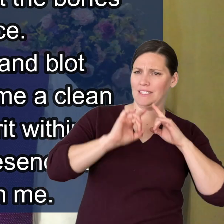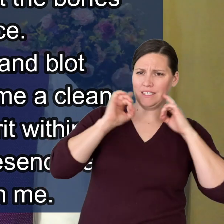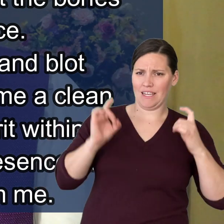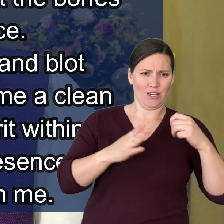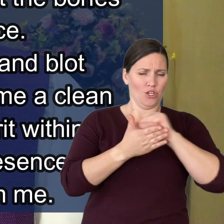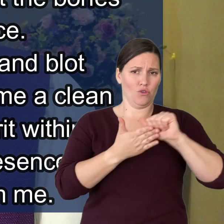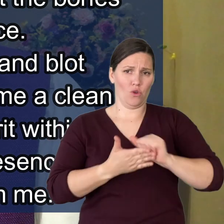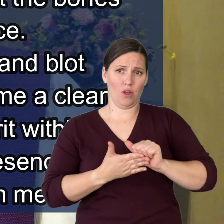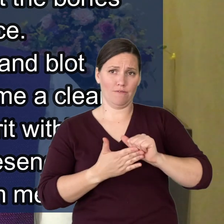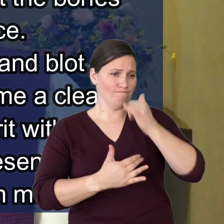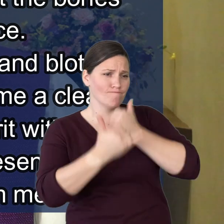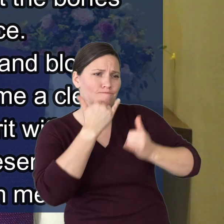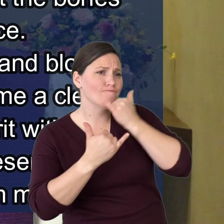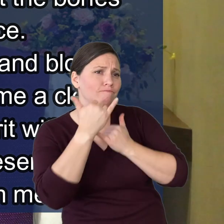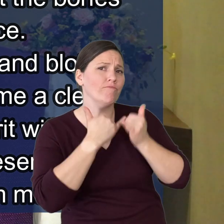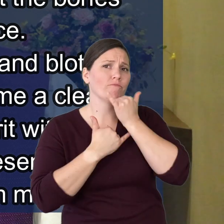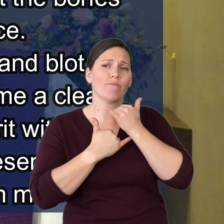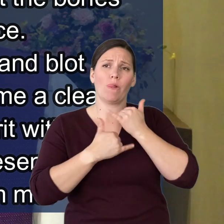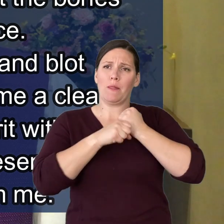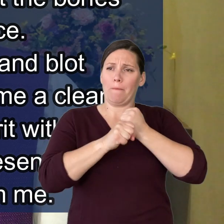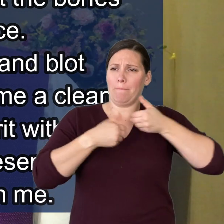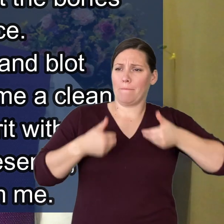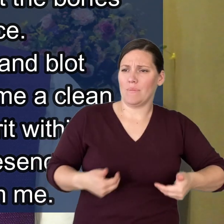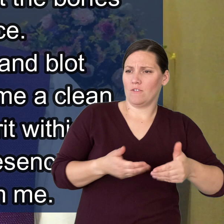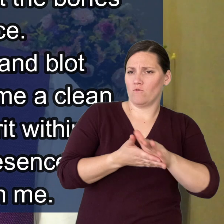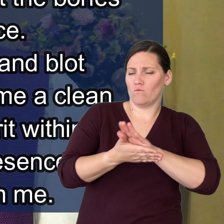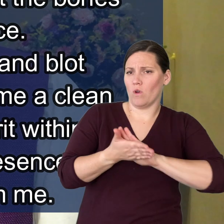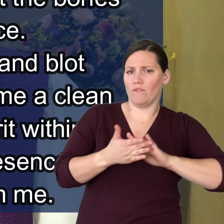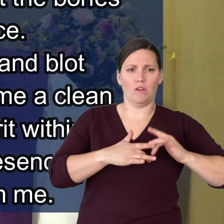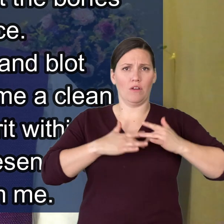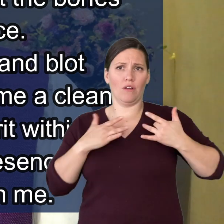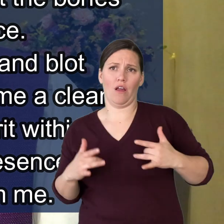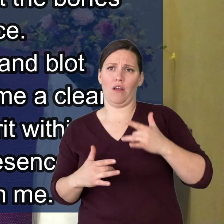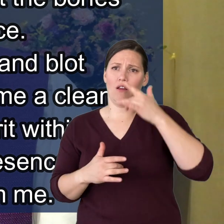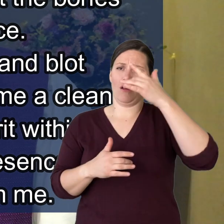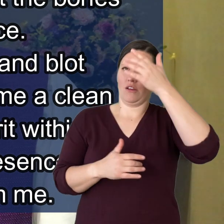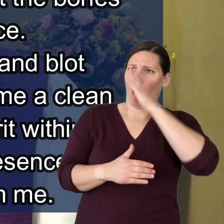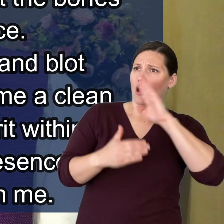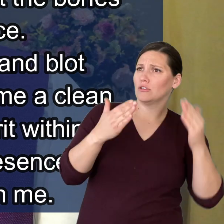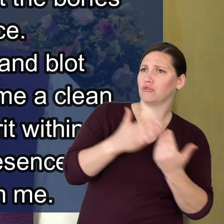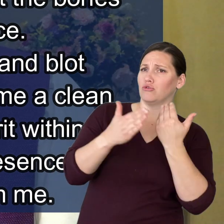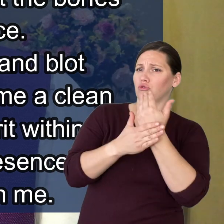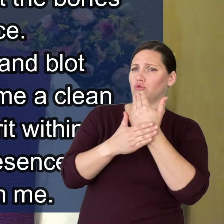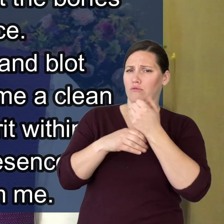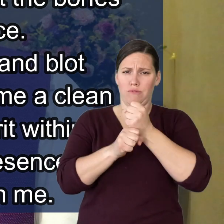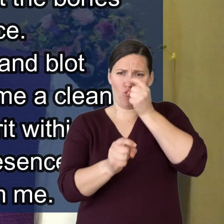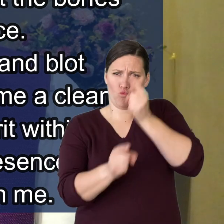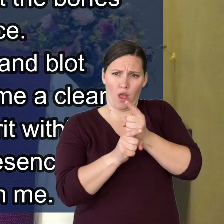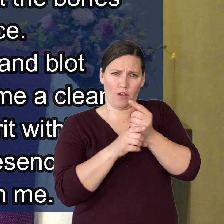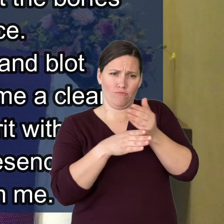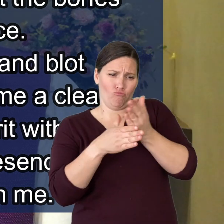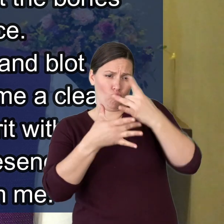sins, and blot out all my iniquities. Create in me a clean heart, O God, and renew a right